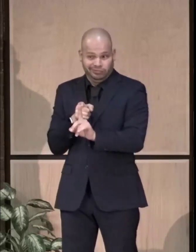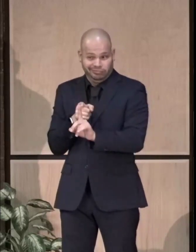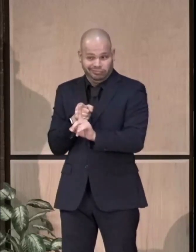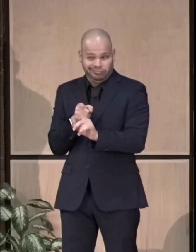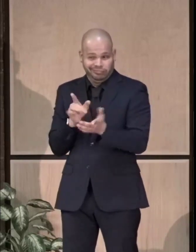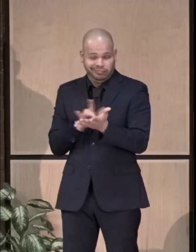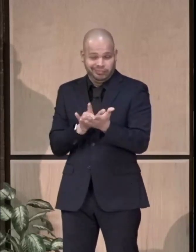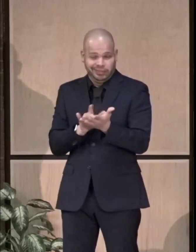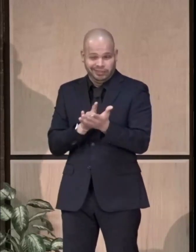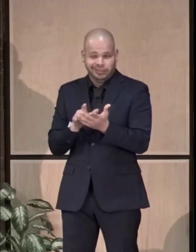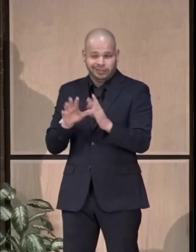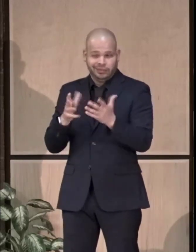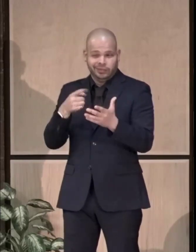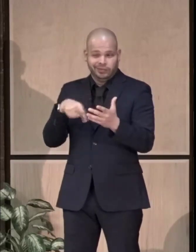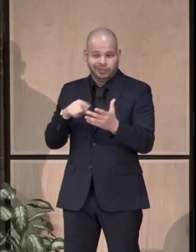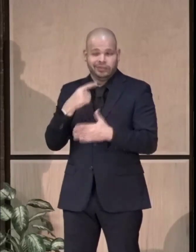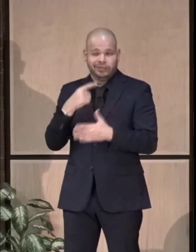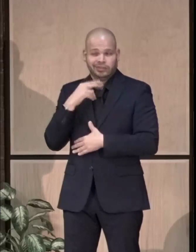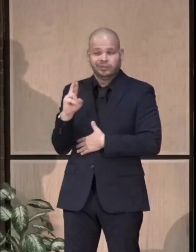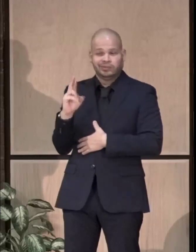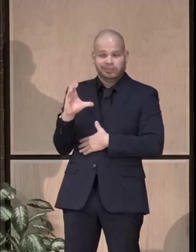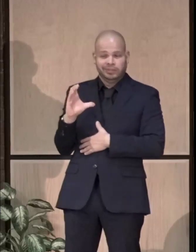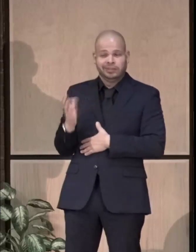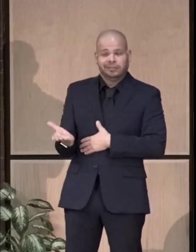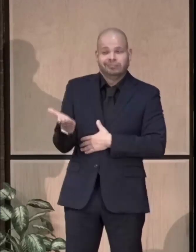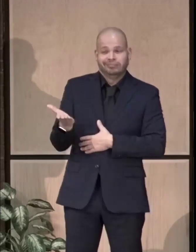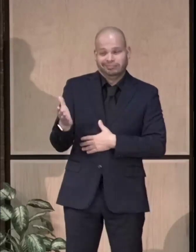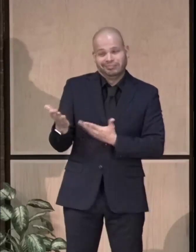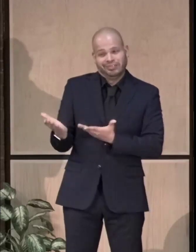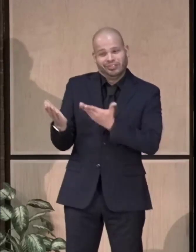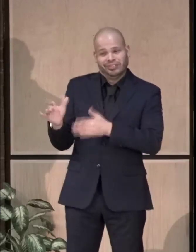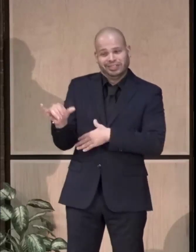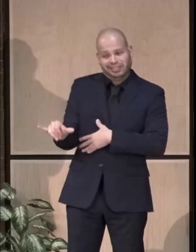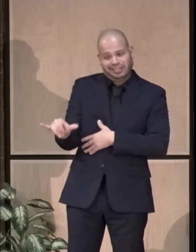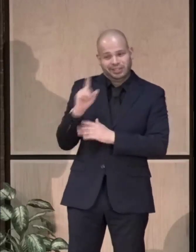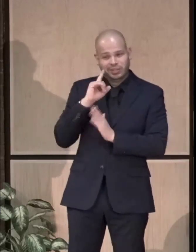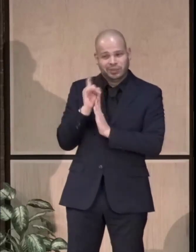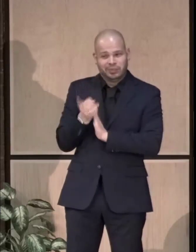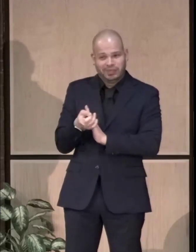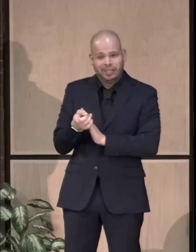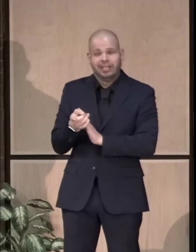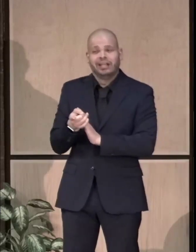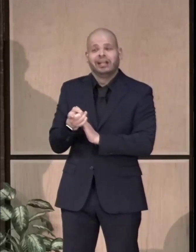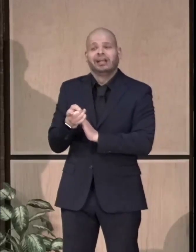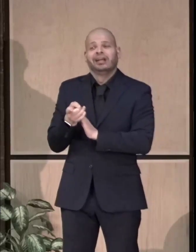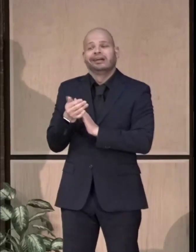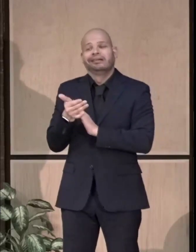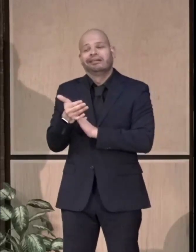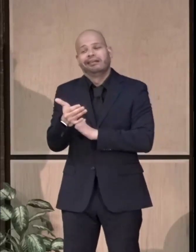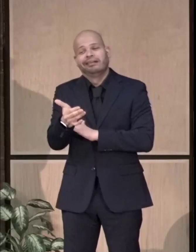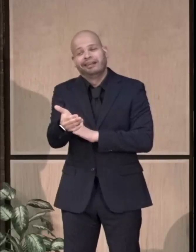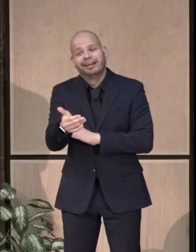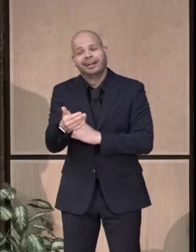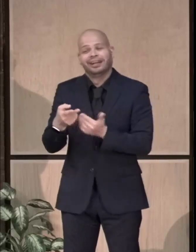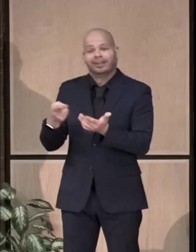for a longer period of time. But then she said he signed a 72-hour release form asking to be released,